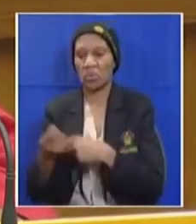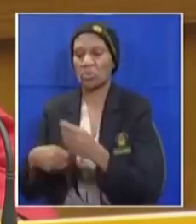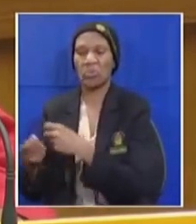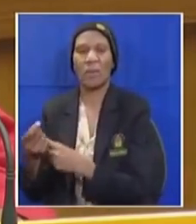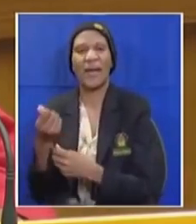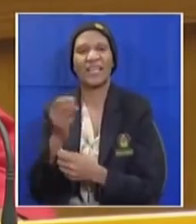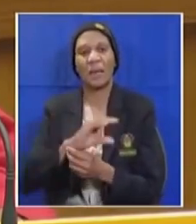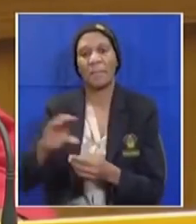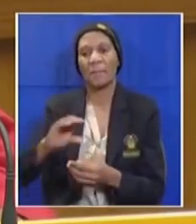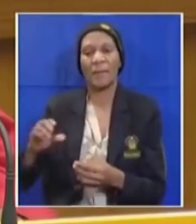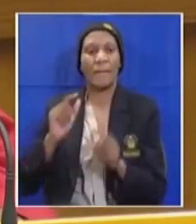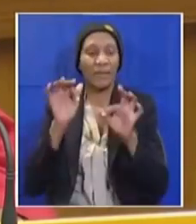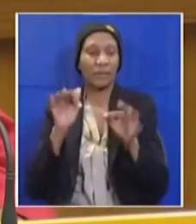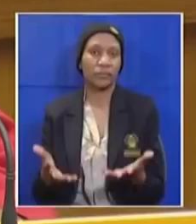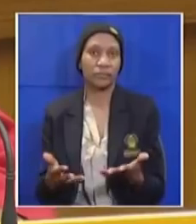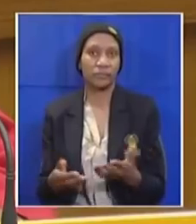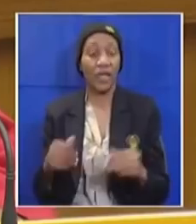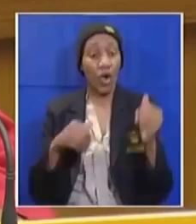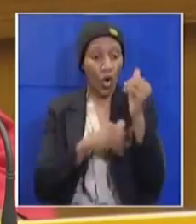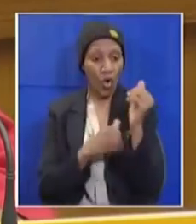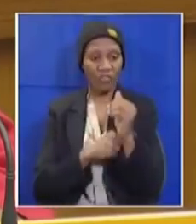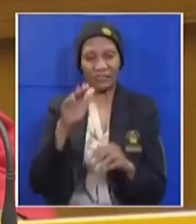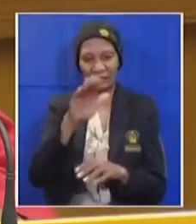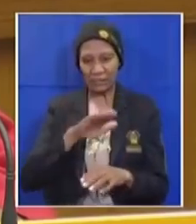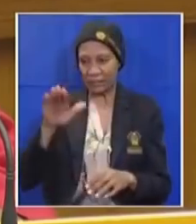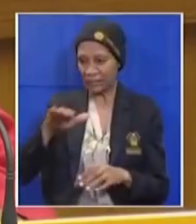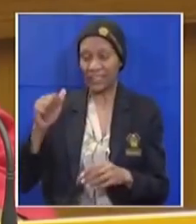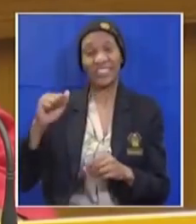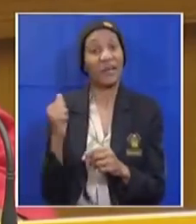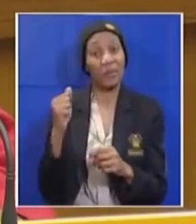if it's the office in the fancy office in Stellenbosch